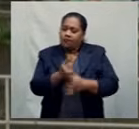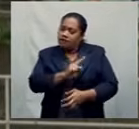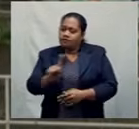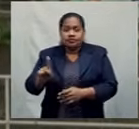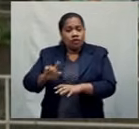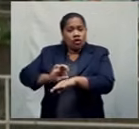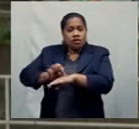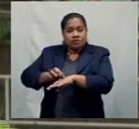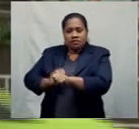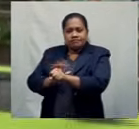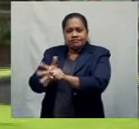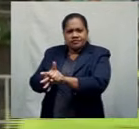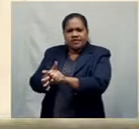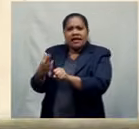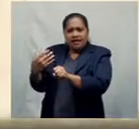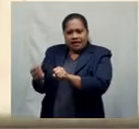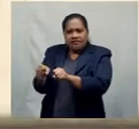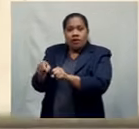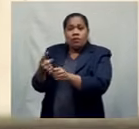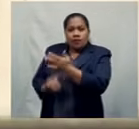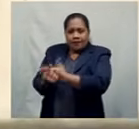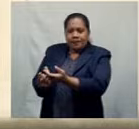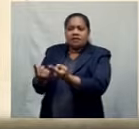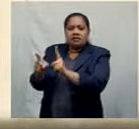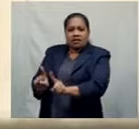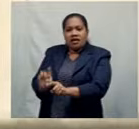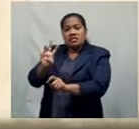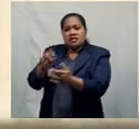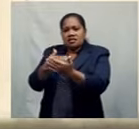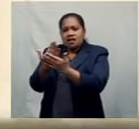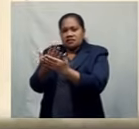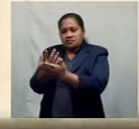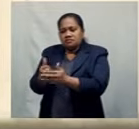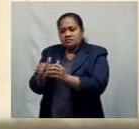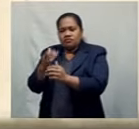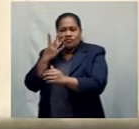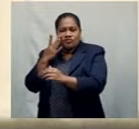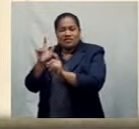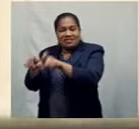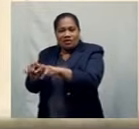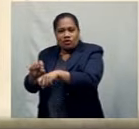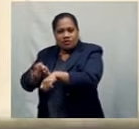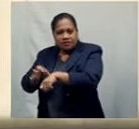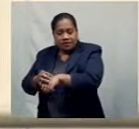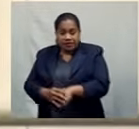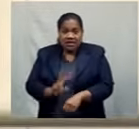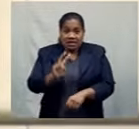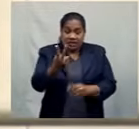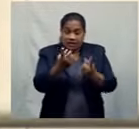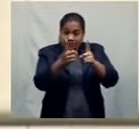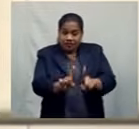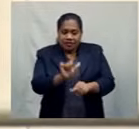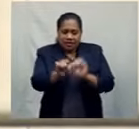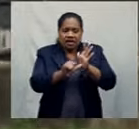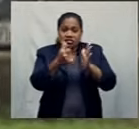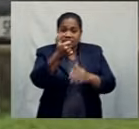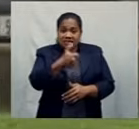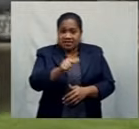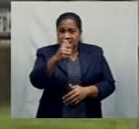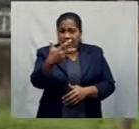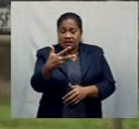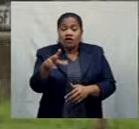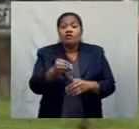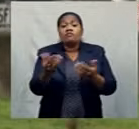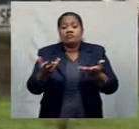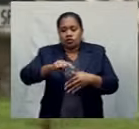with COVID-19 symptoms and he died 3 days after admission. The second COVID-19 death is a 68-year-old man from